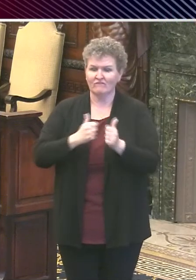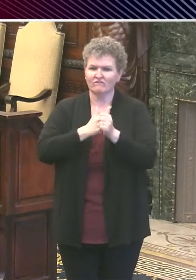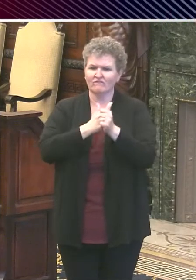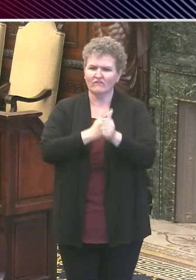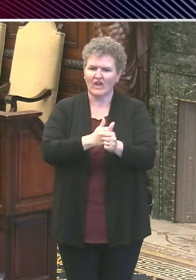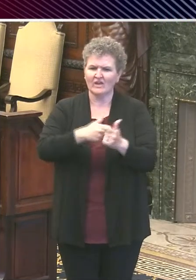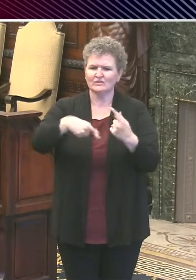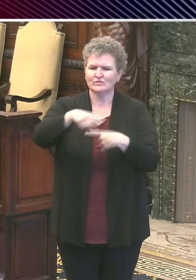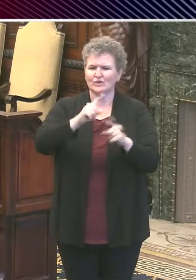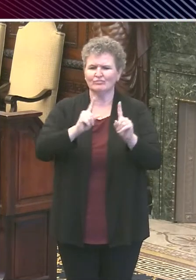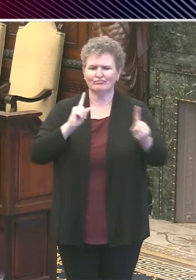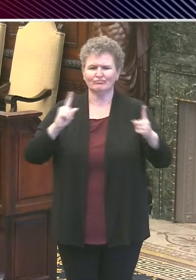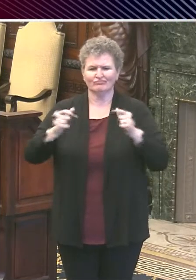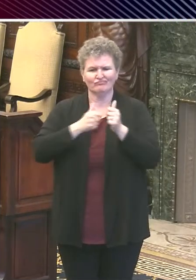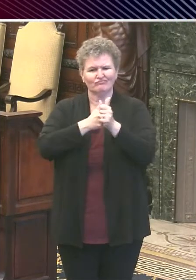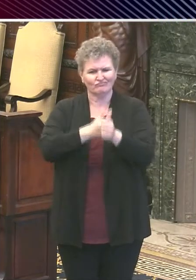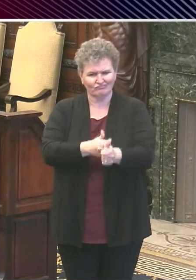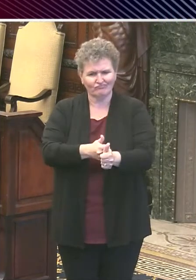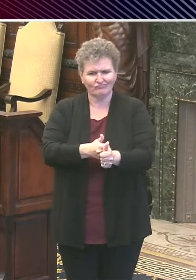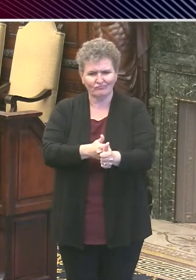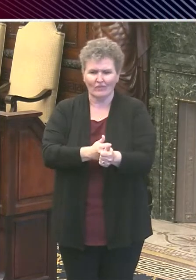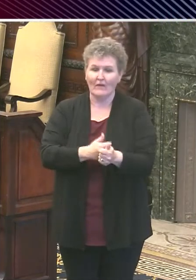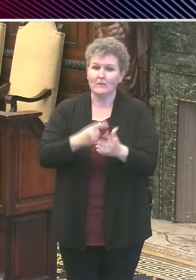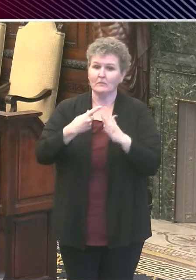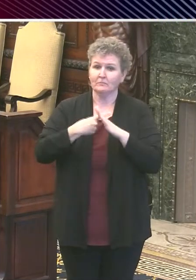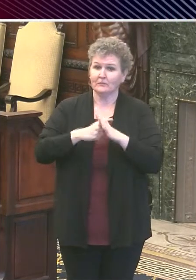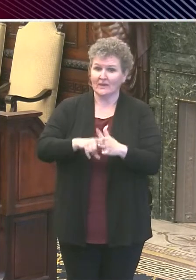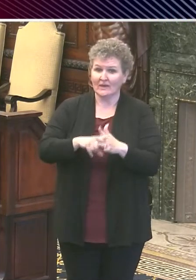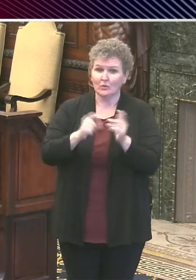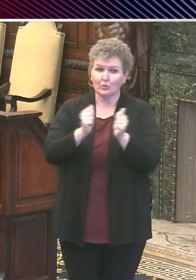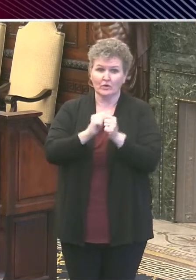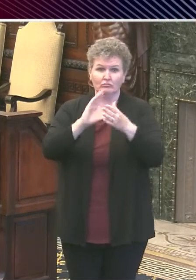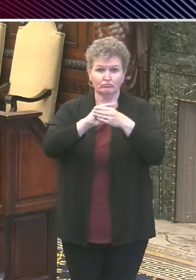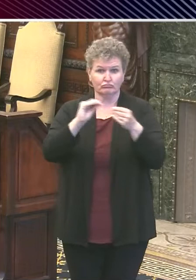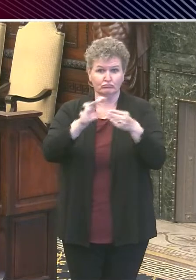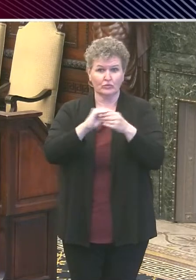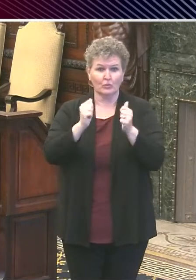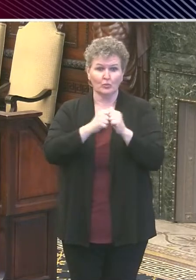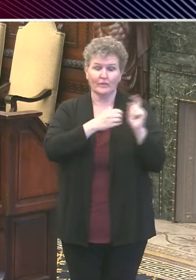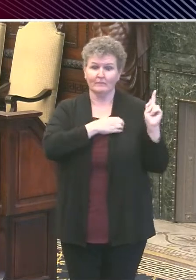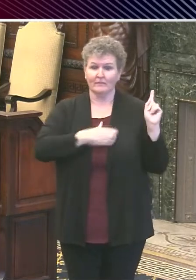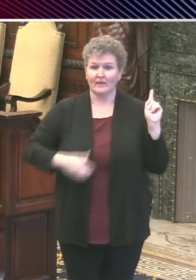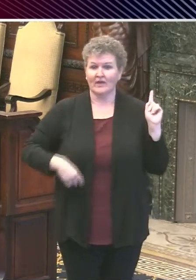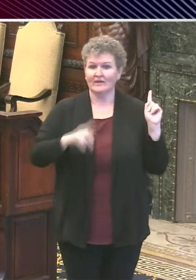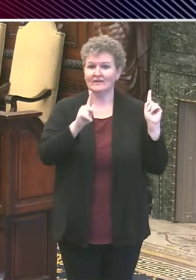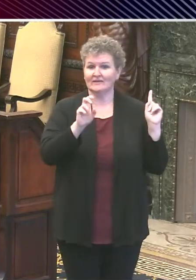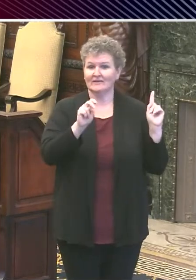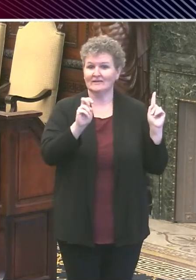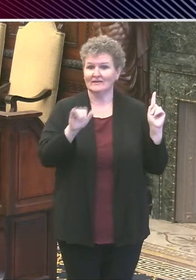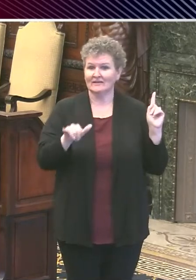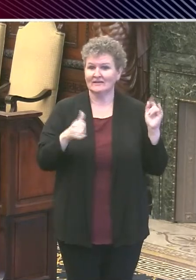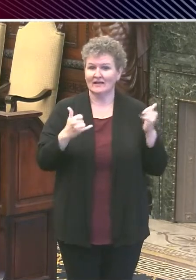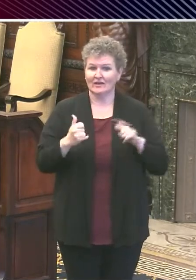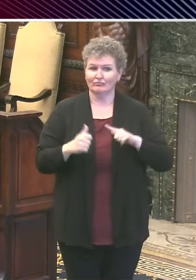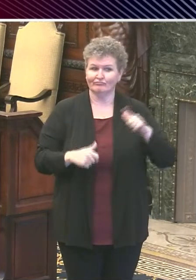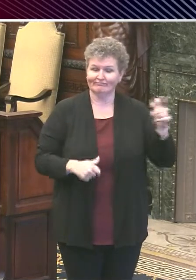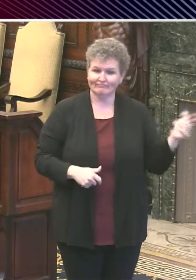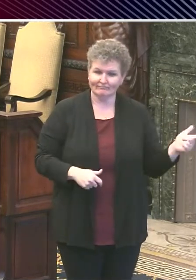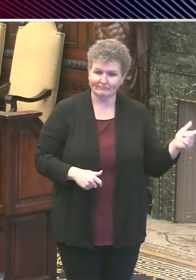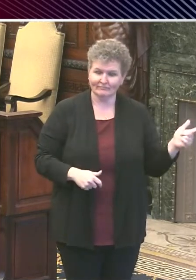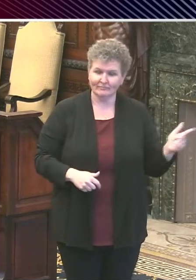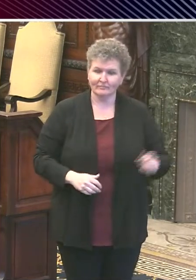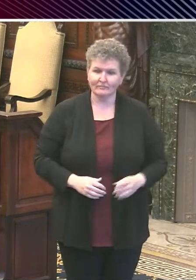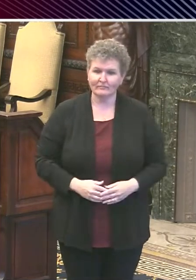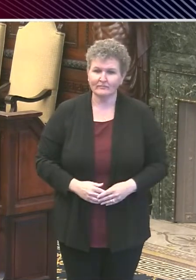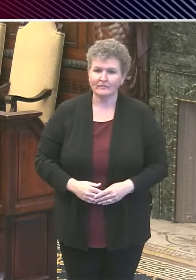guidelines. And we will begin our briefing with opening remarks from Mayor Kenny. Mayor, you have. Thank you, Mike,